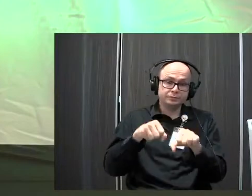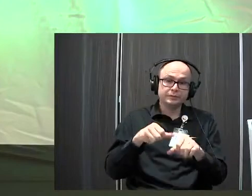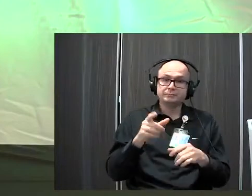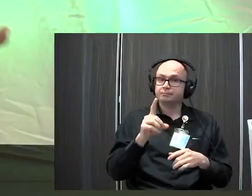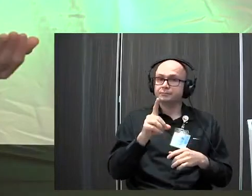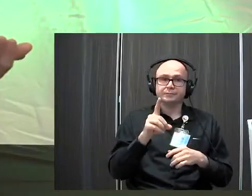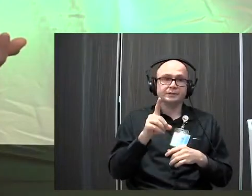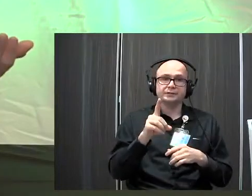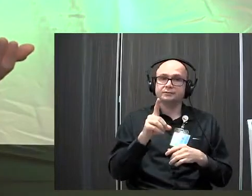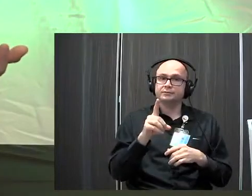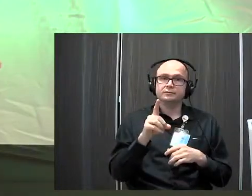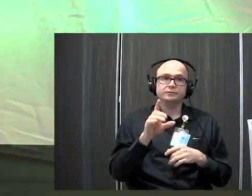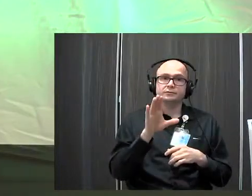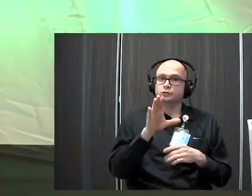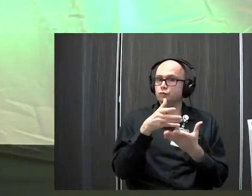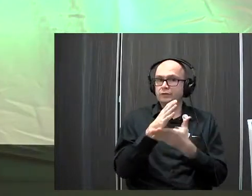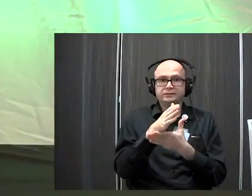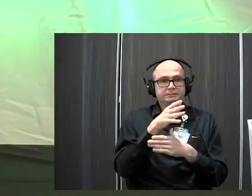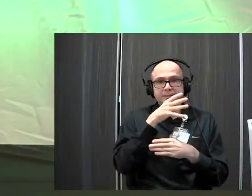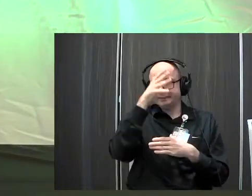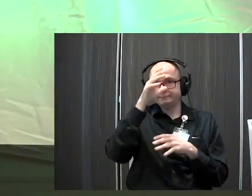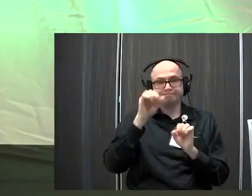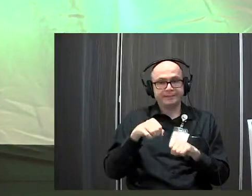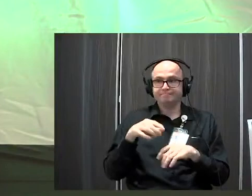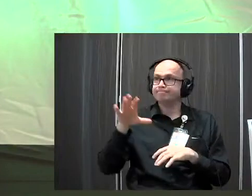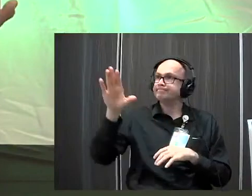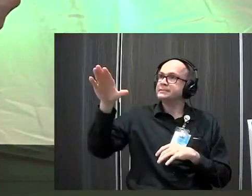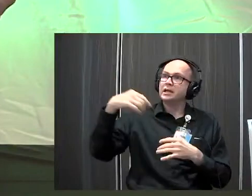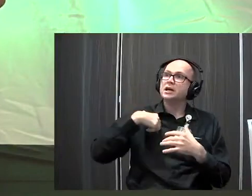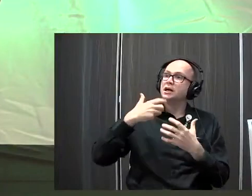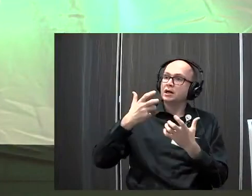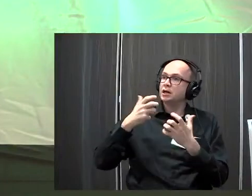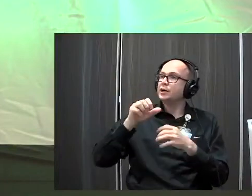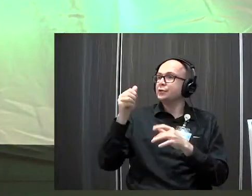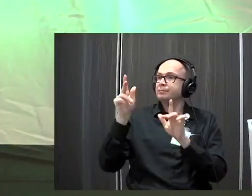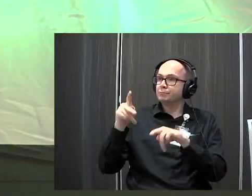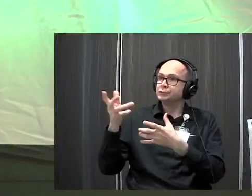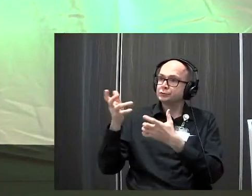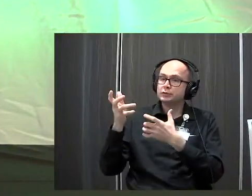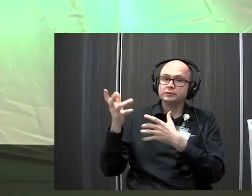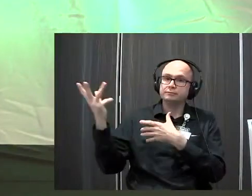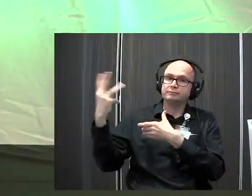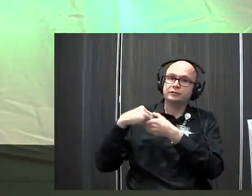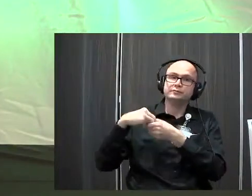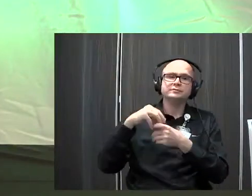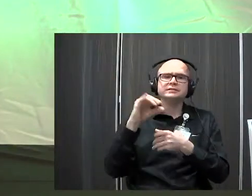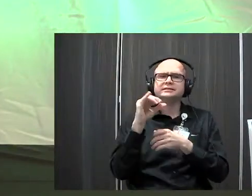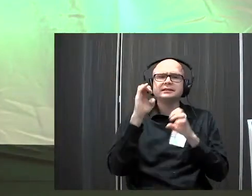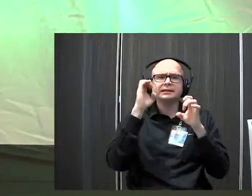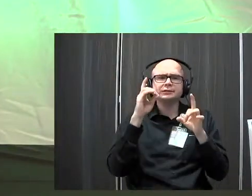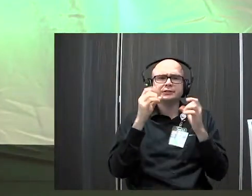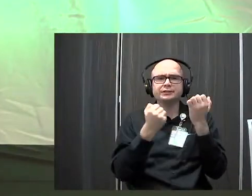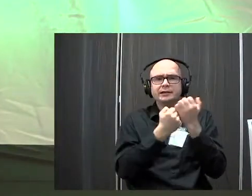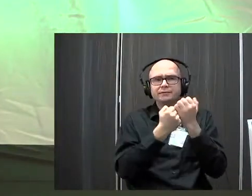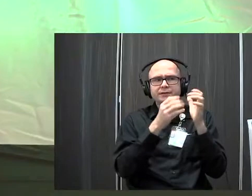it is totally within your rights as a parent to say, hey, I want to bring this other person in. It's kind of similar to bringing in like an educational